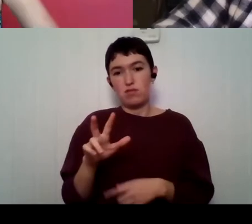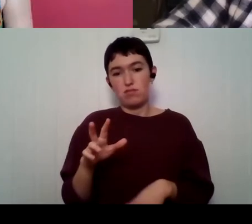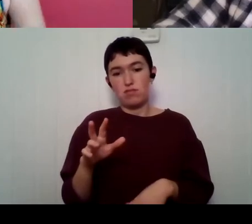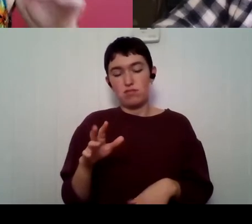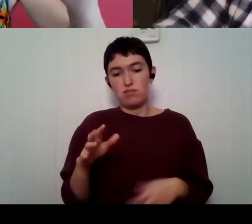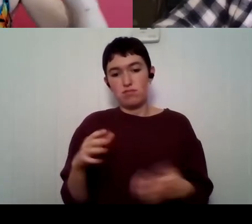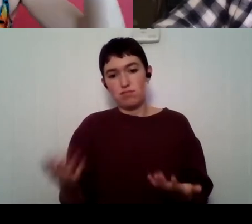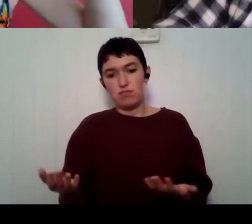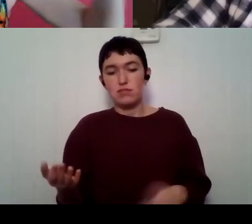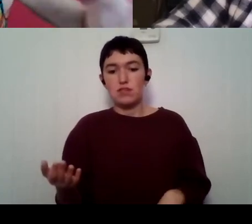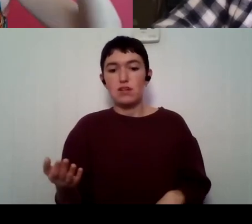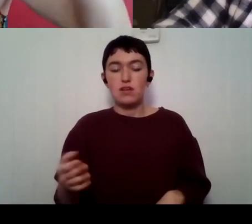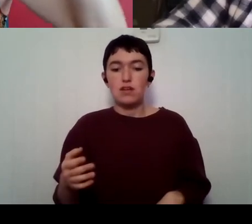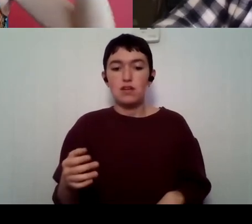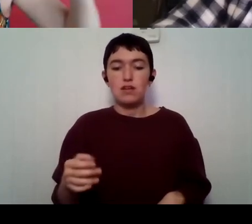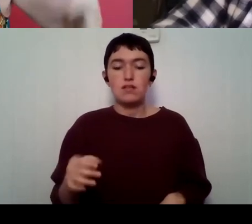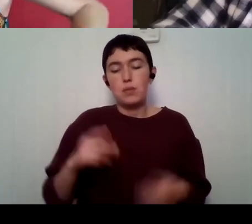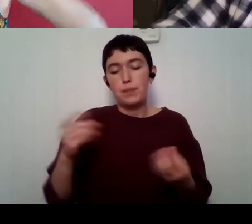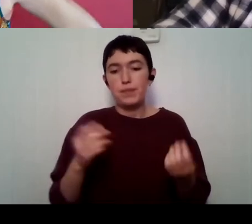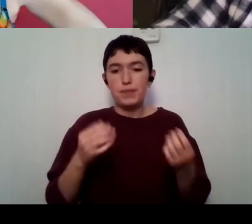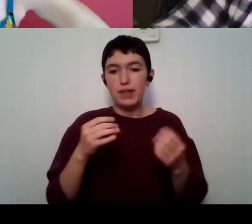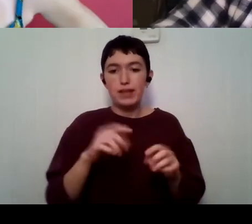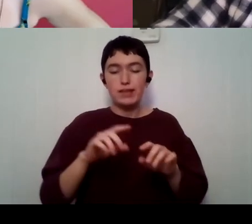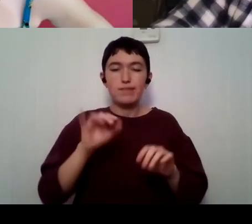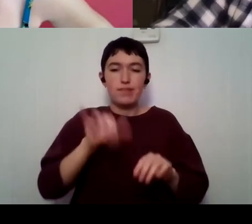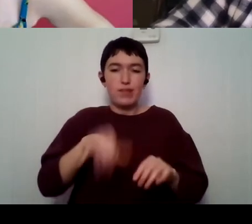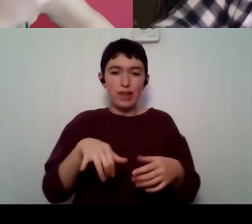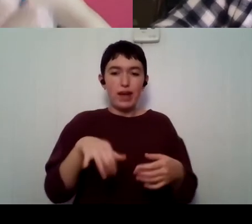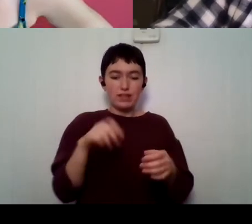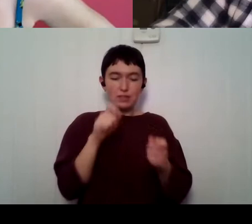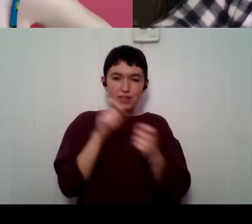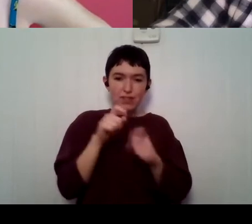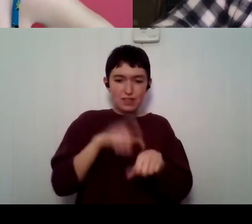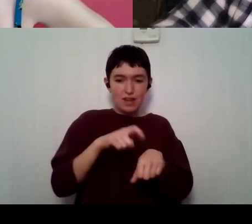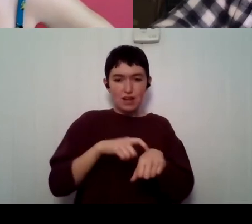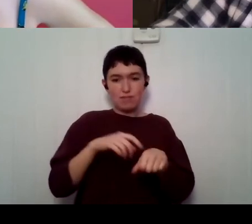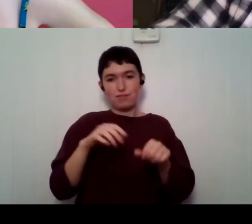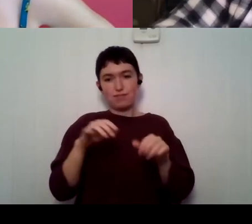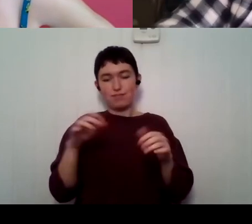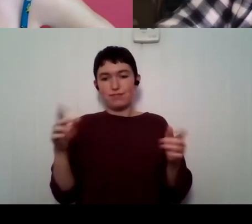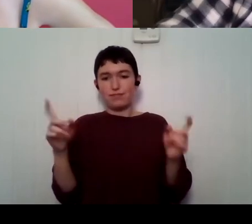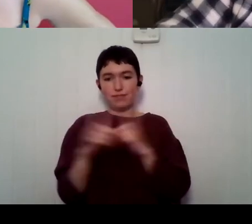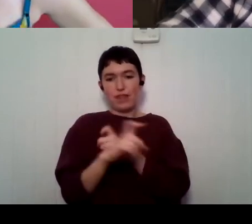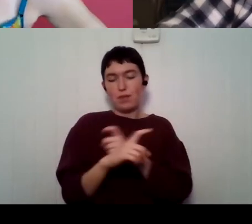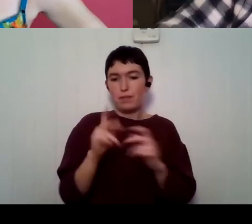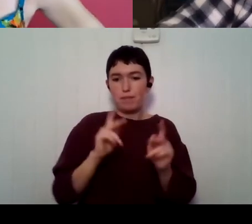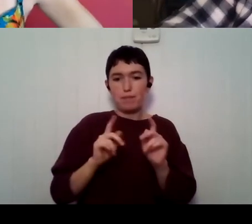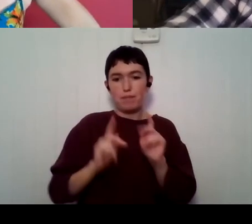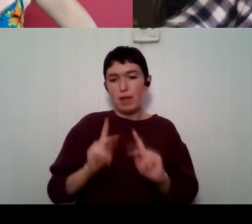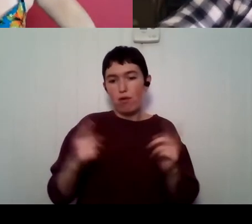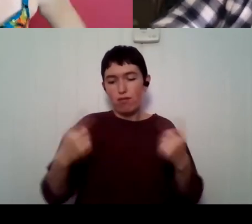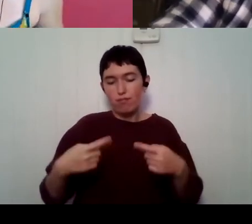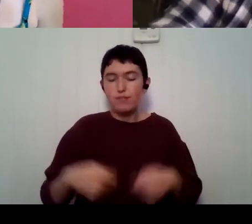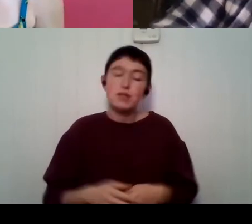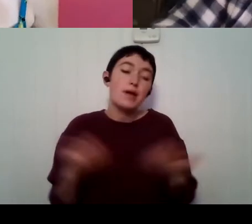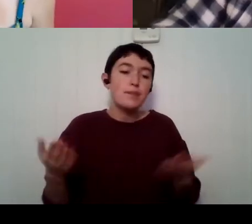human, that's, Homo heidelbergensis. Or, Right. So monkeys first. Yes, cool. All right. The